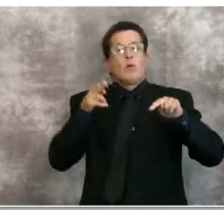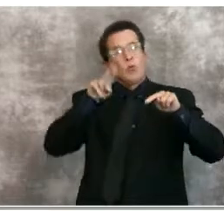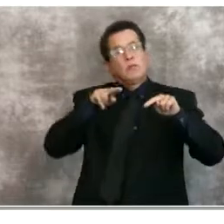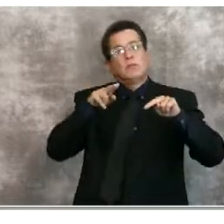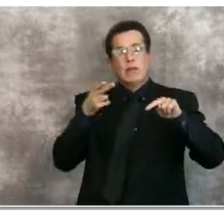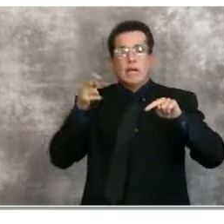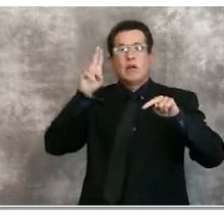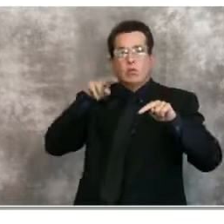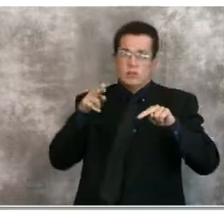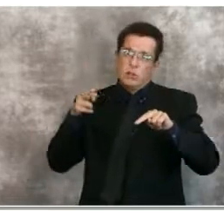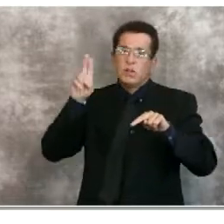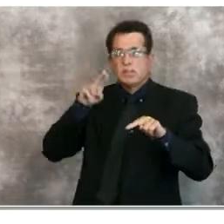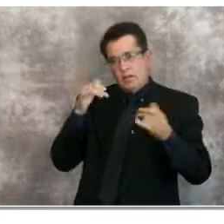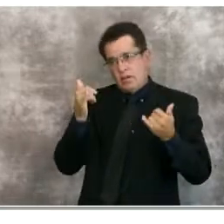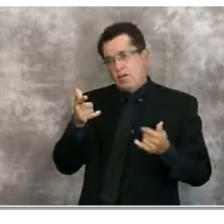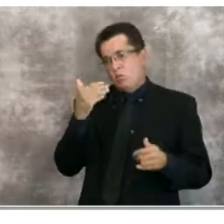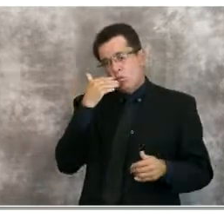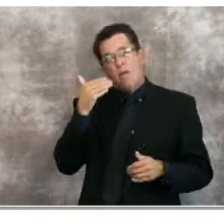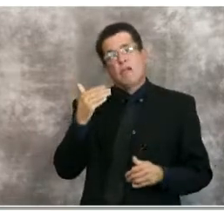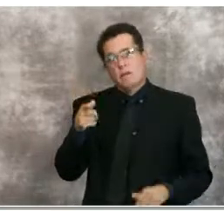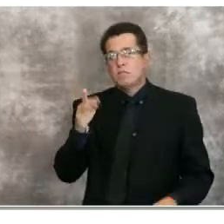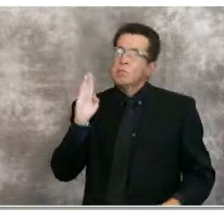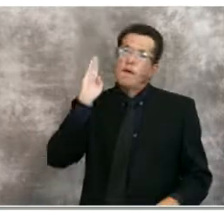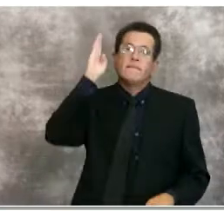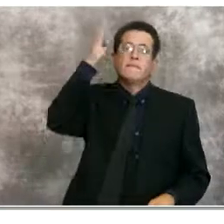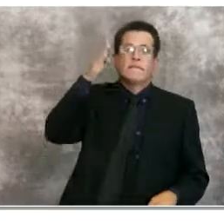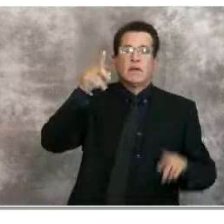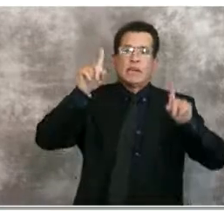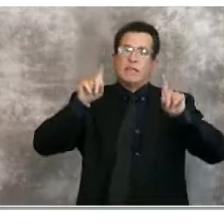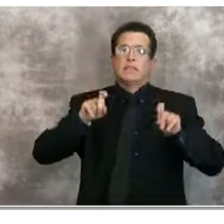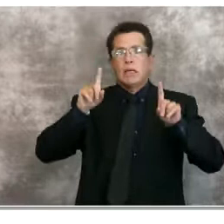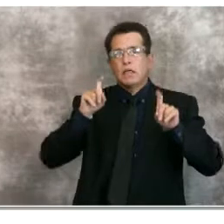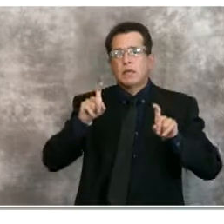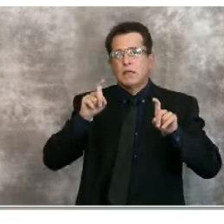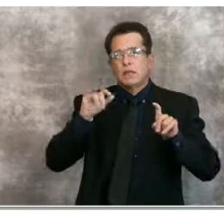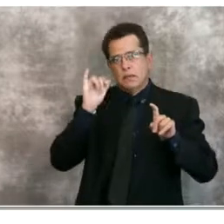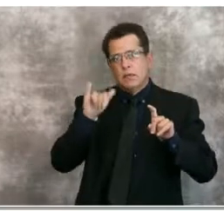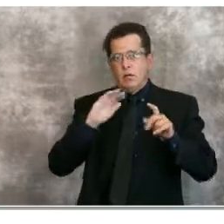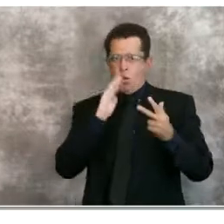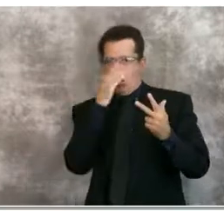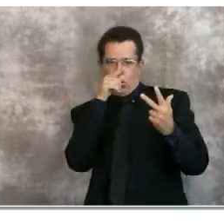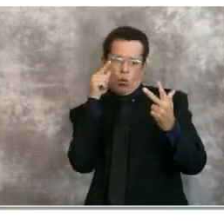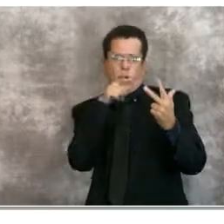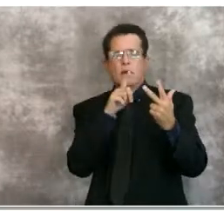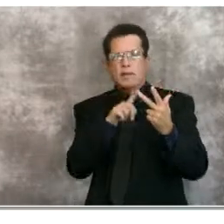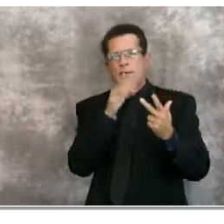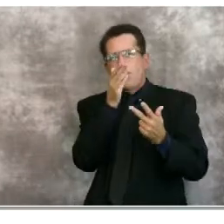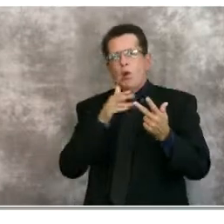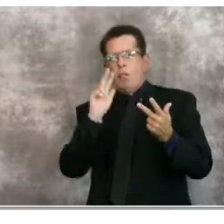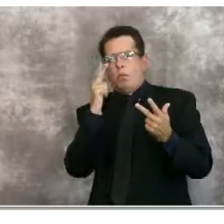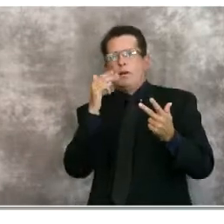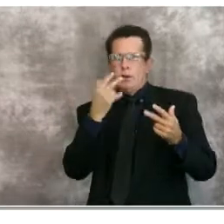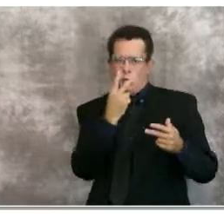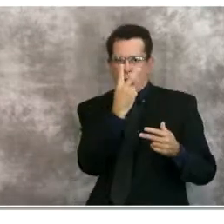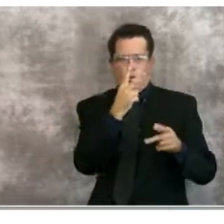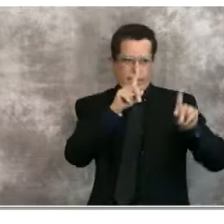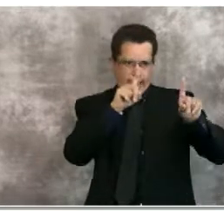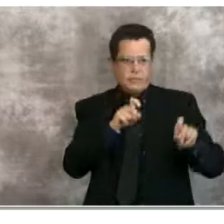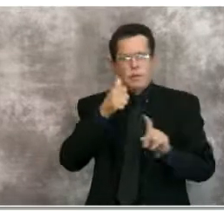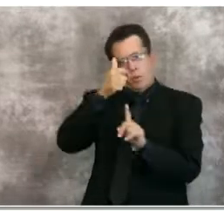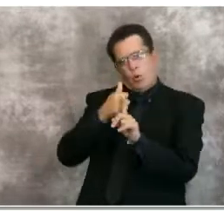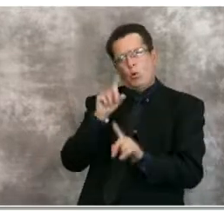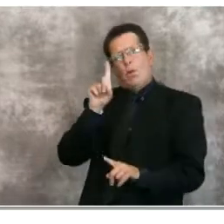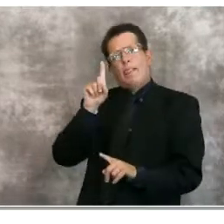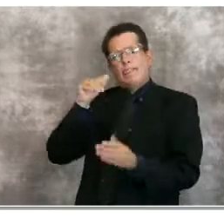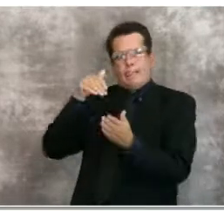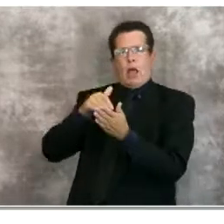now again, we are well above the stage three target of two tests per 1,000 population, which